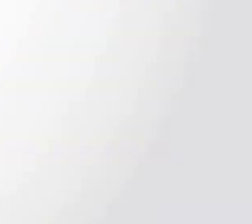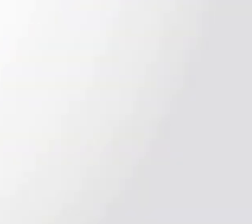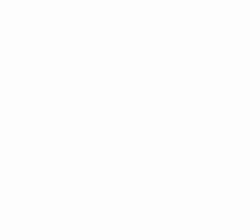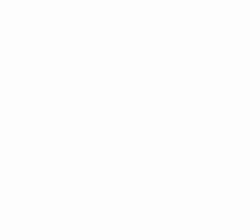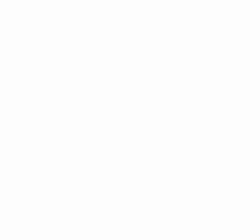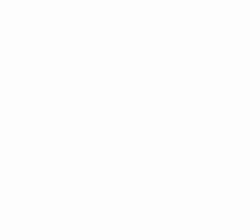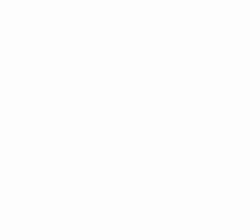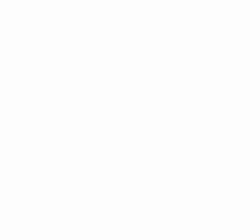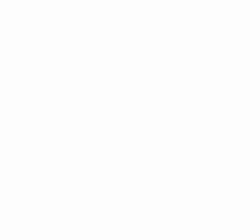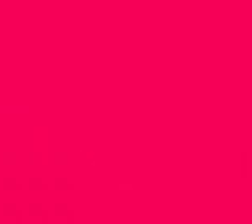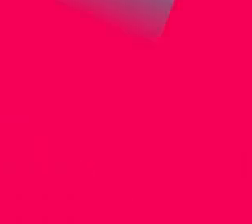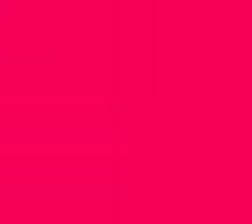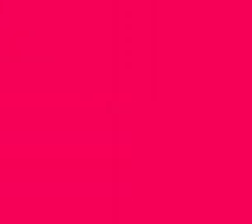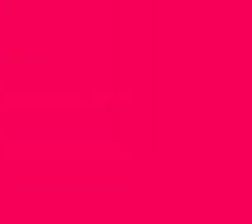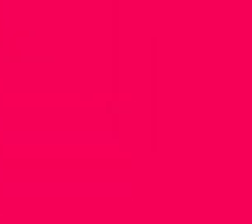KPM.